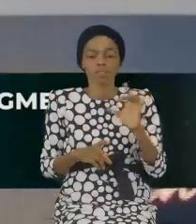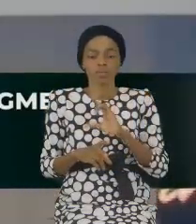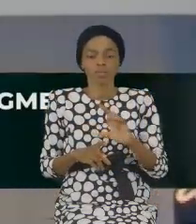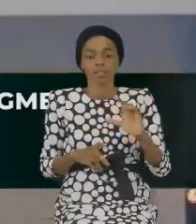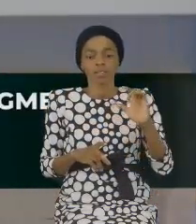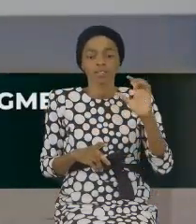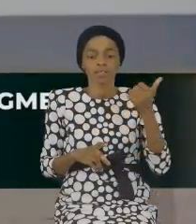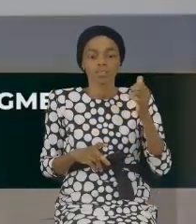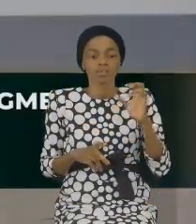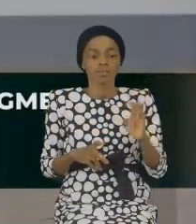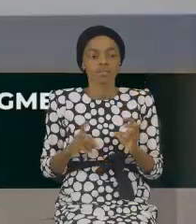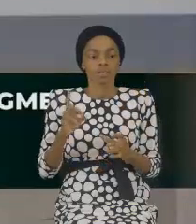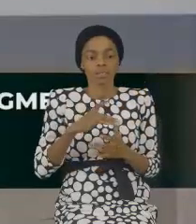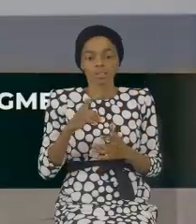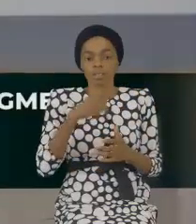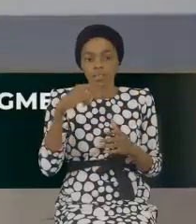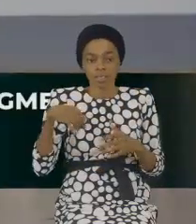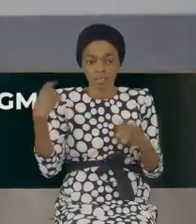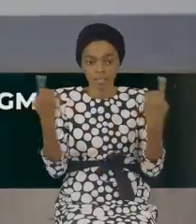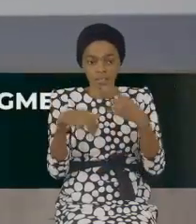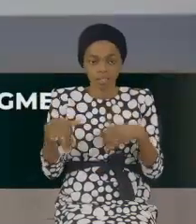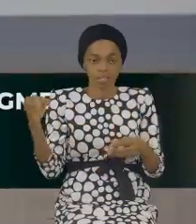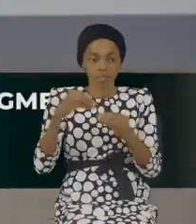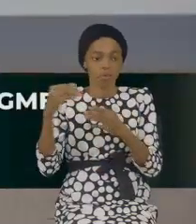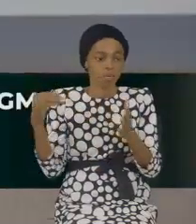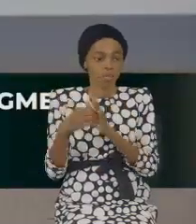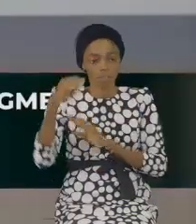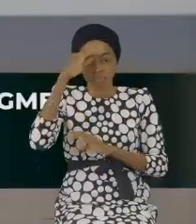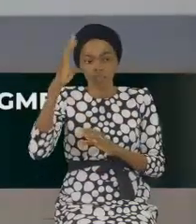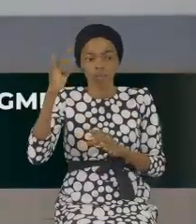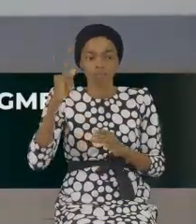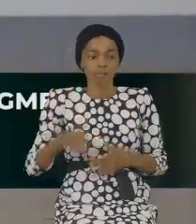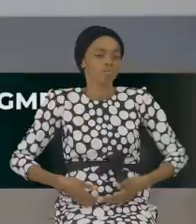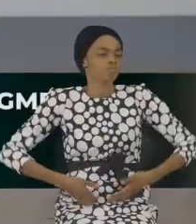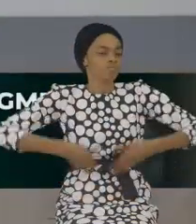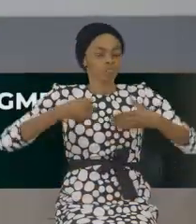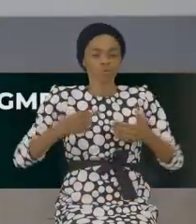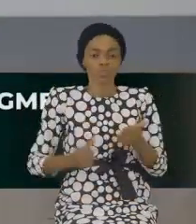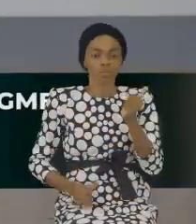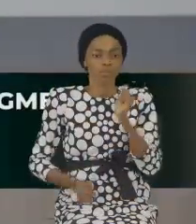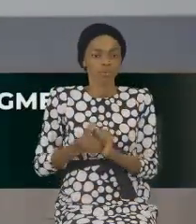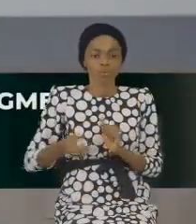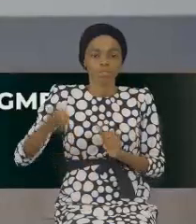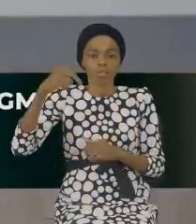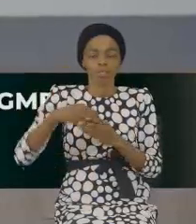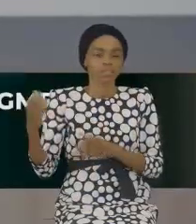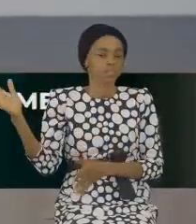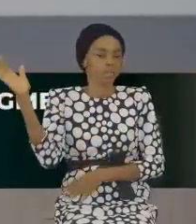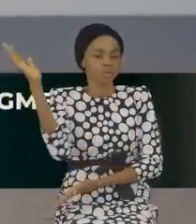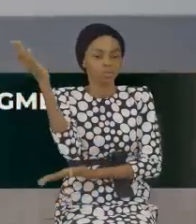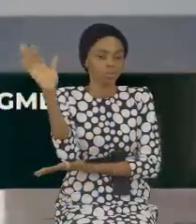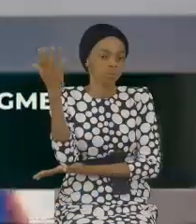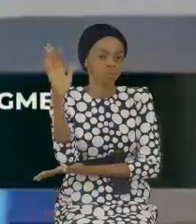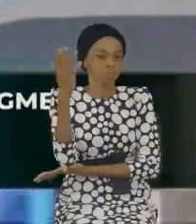more against him by provoking the Most High in the wilderness. In the wilderness,